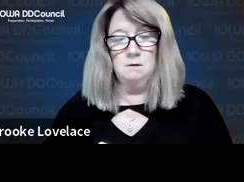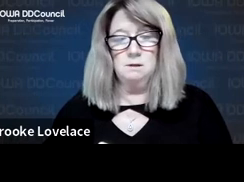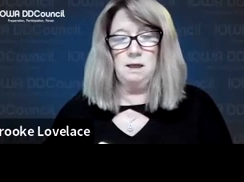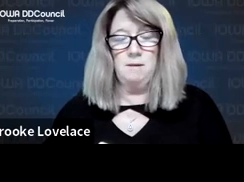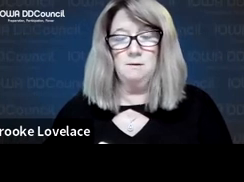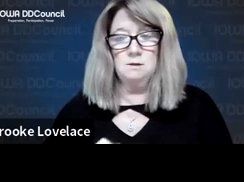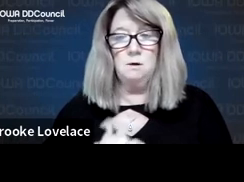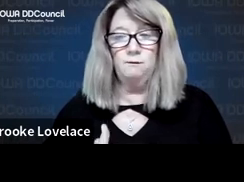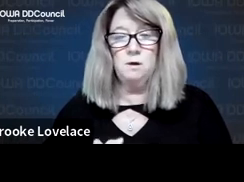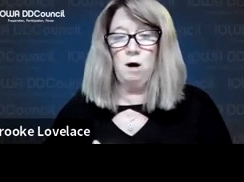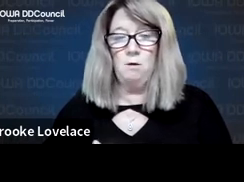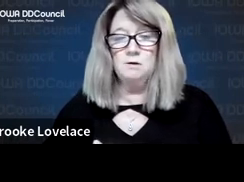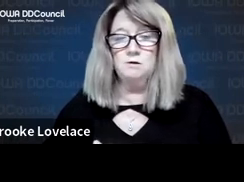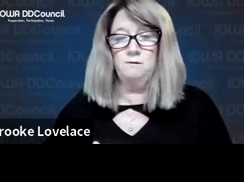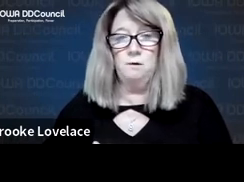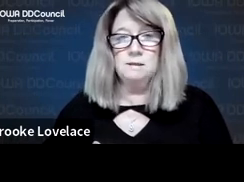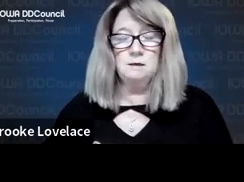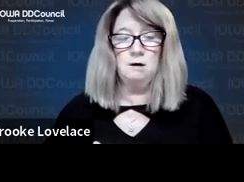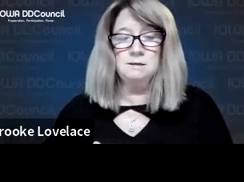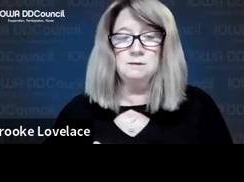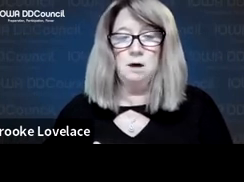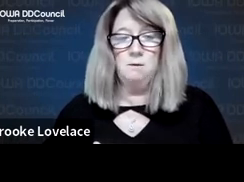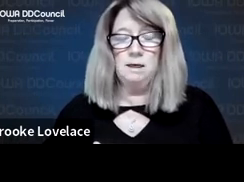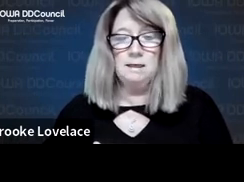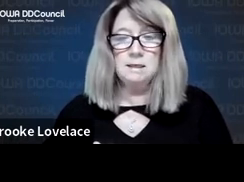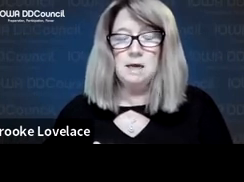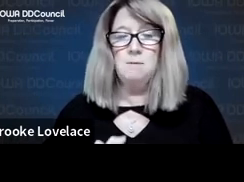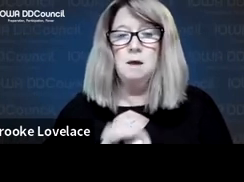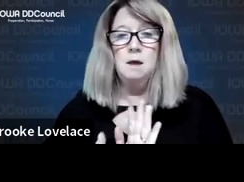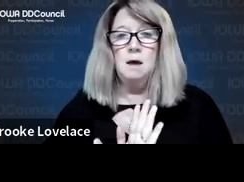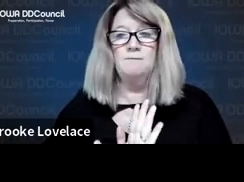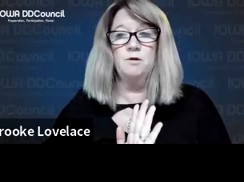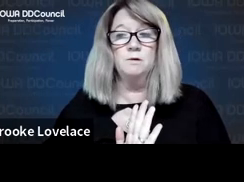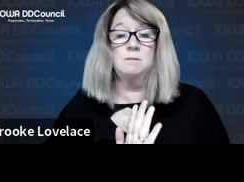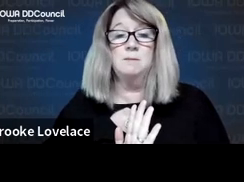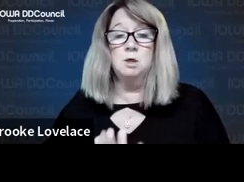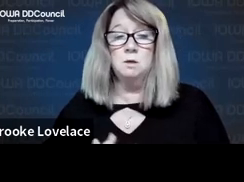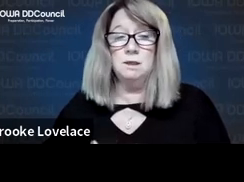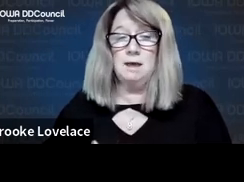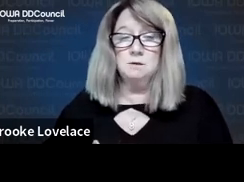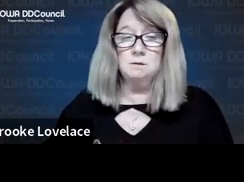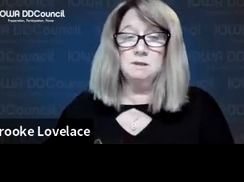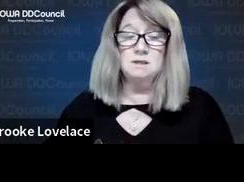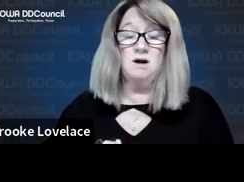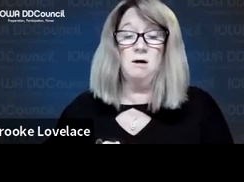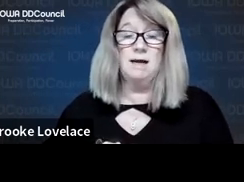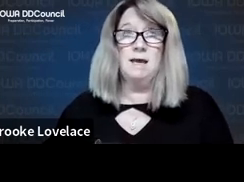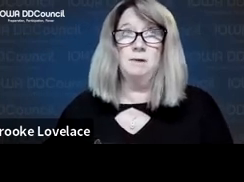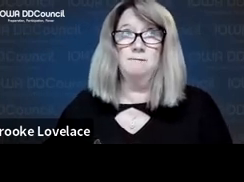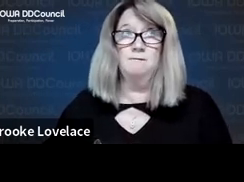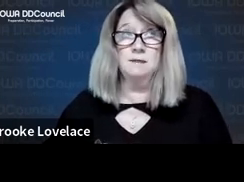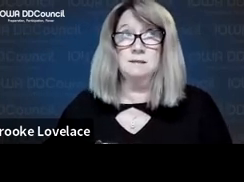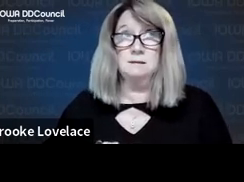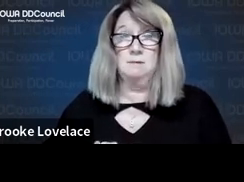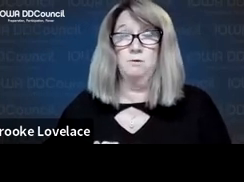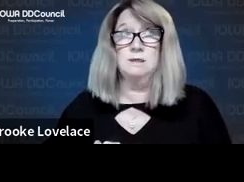council cares a lot about. So hopefully you are registered for it. As Carlin says, we are running out of time. For those that may be new to the council, this is I can't